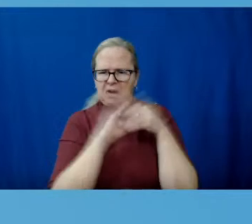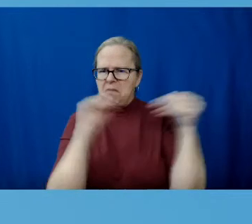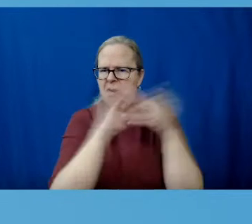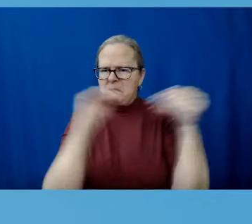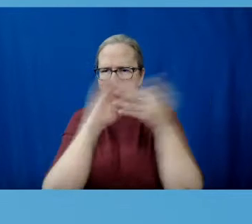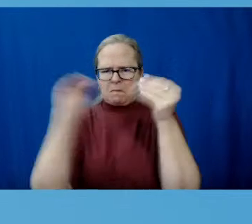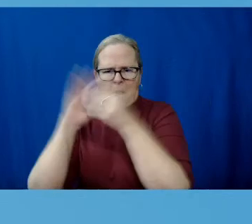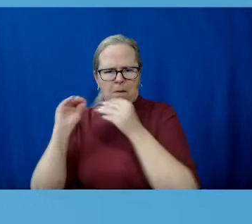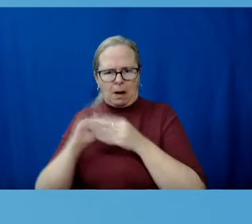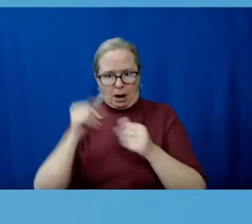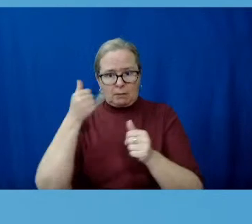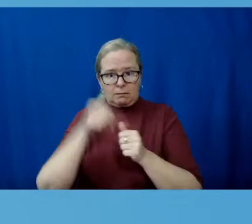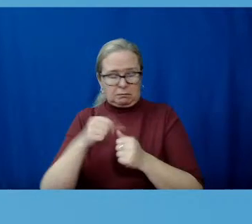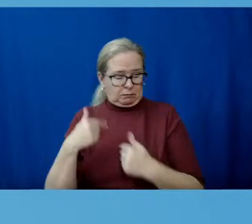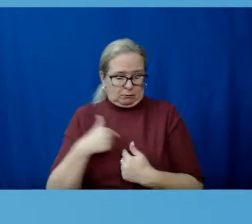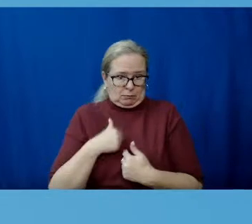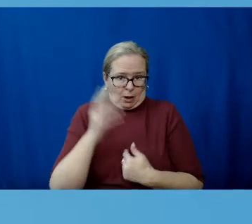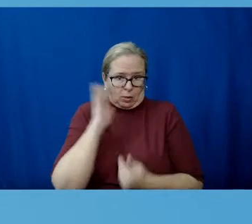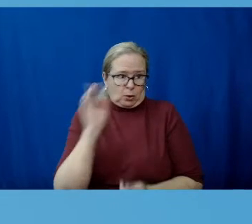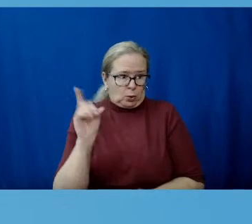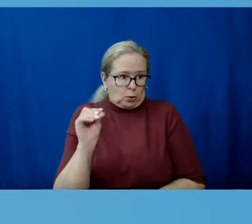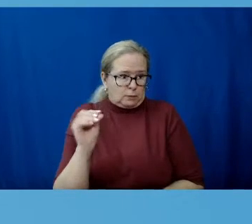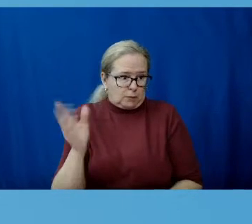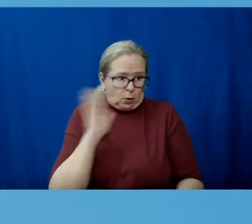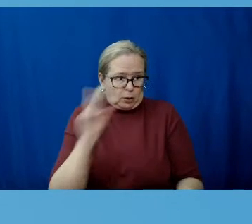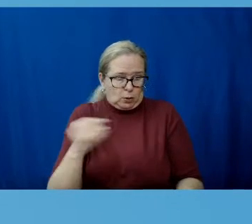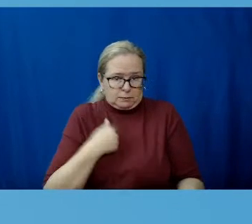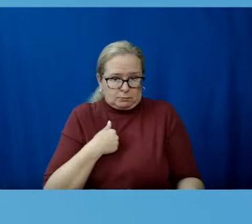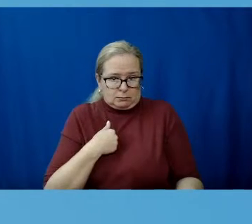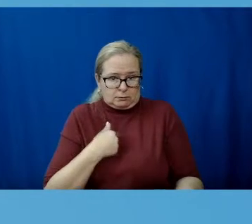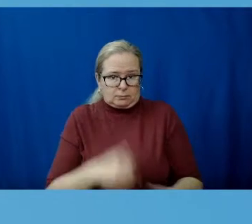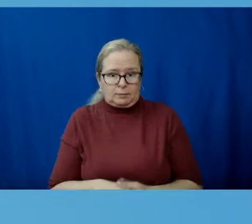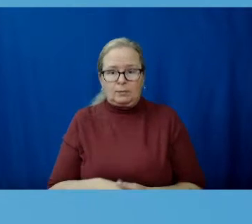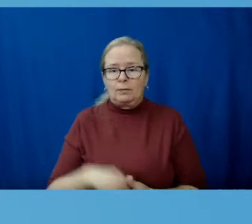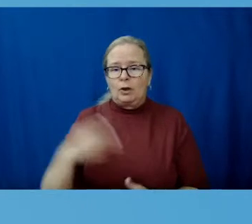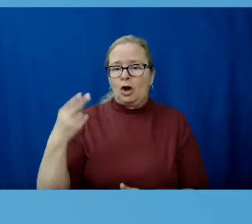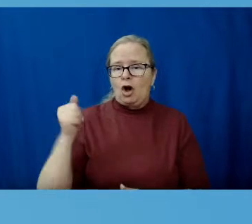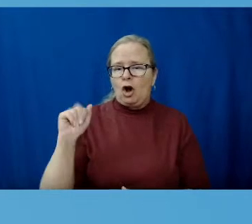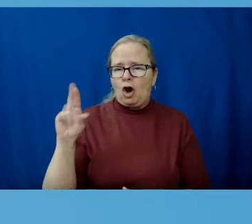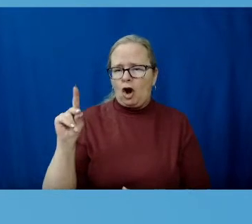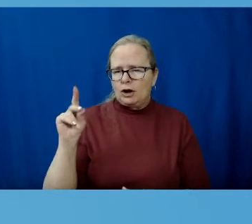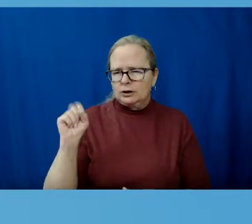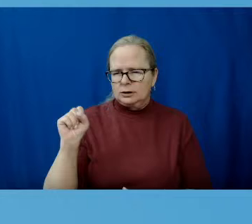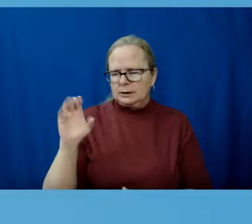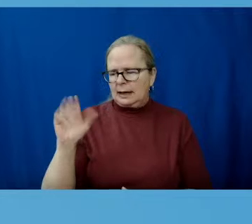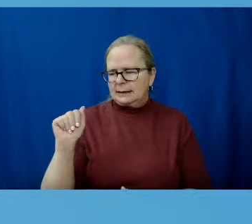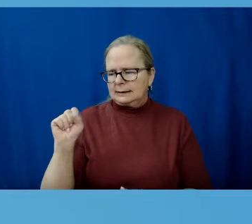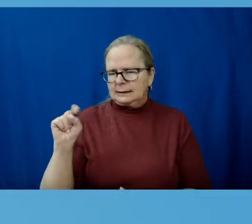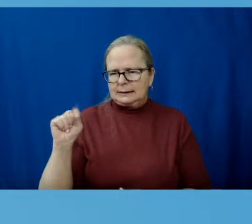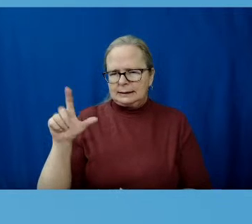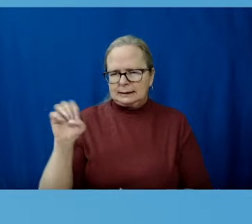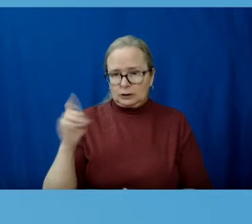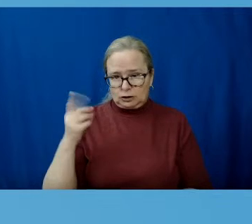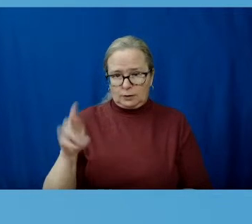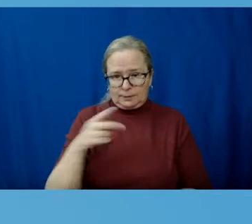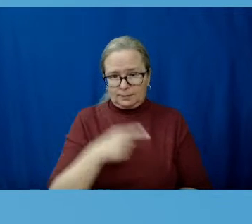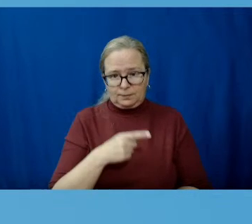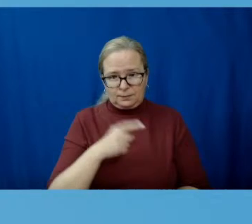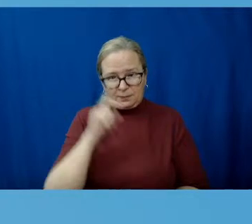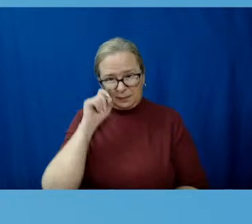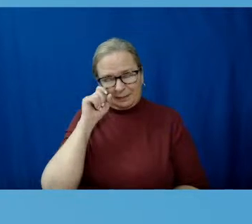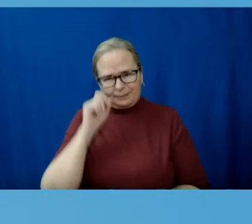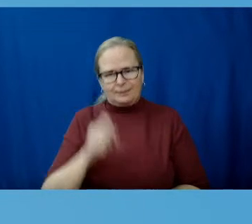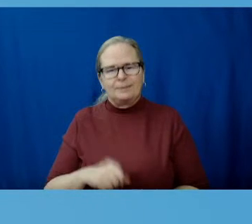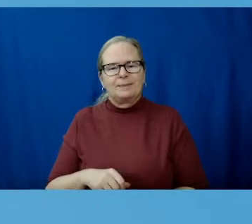I look forward to that. I think that, I think to sort of bring this around, though, to the COVID issue, I think one of